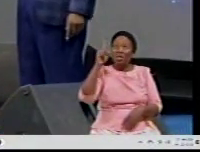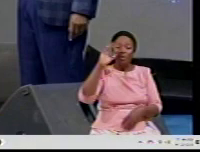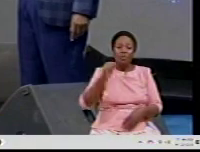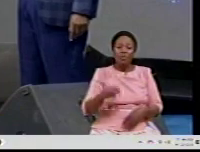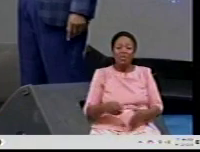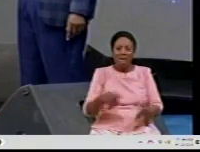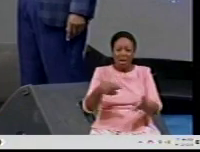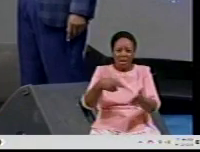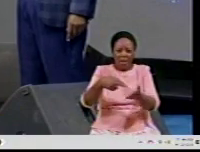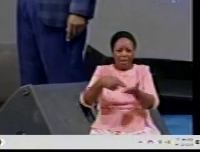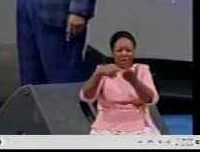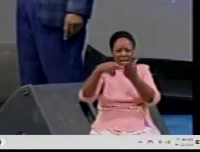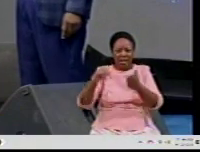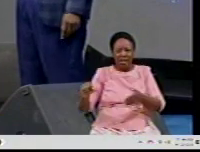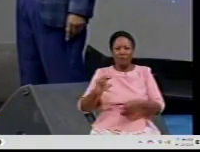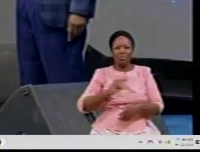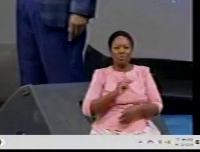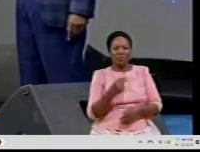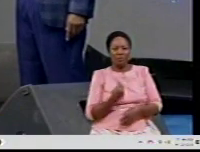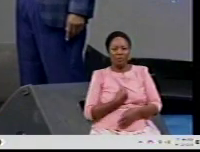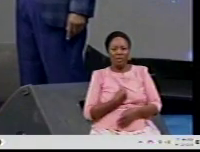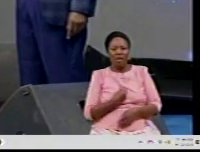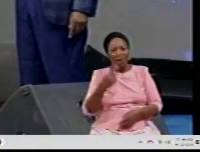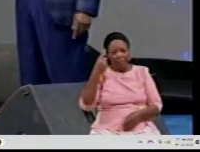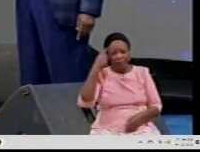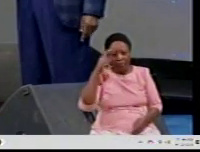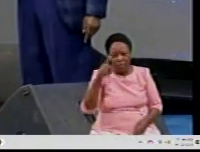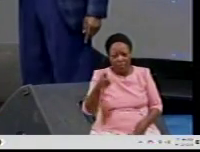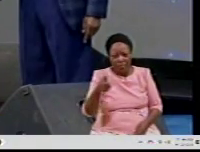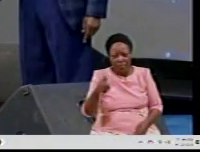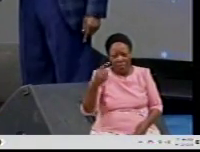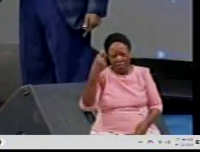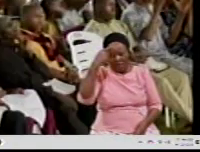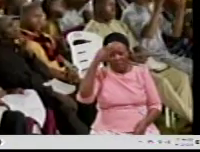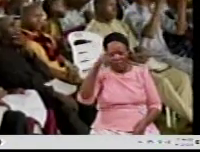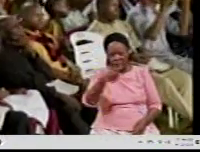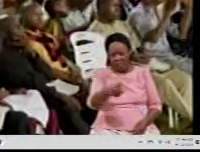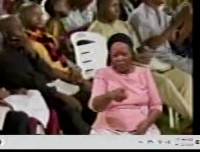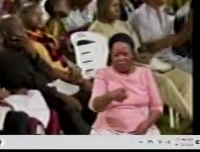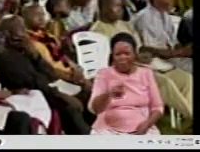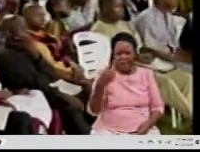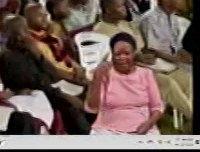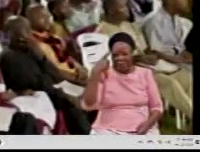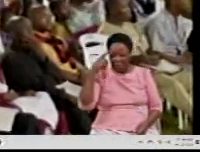in for you. For you. For